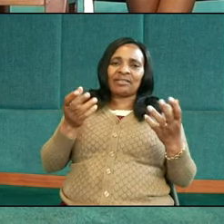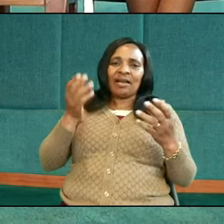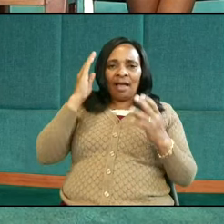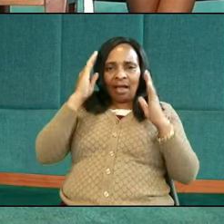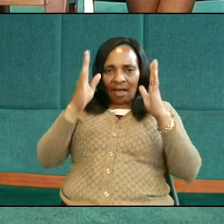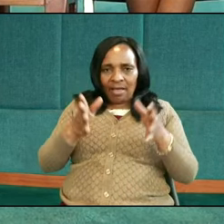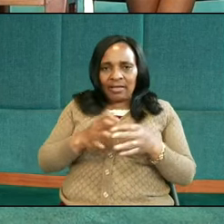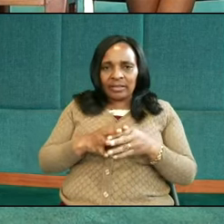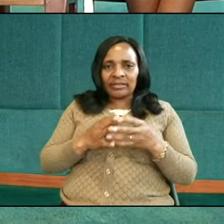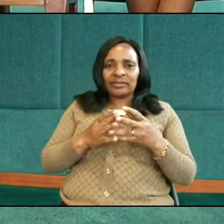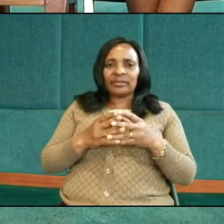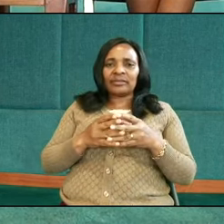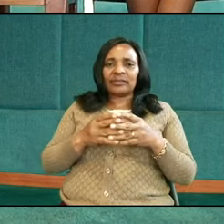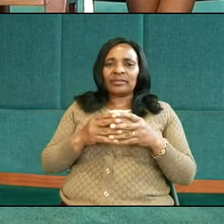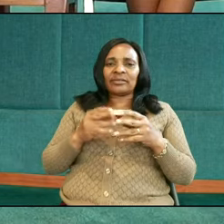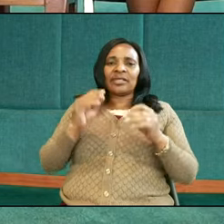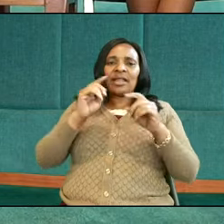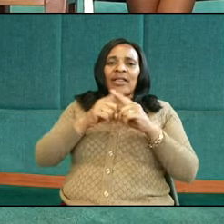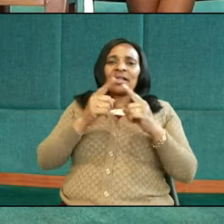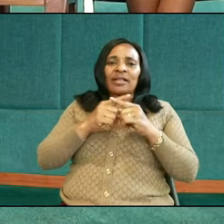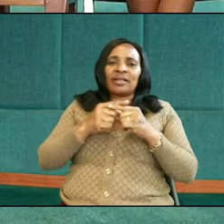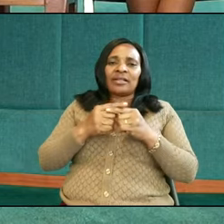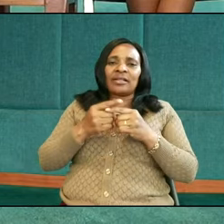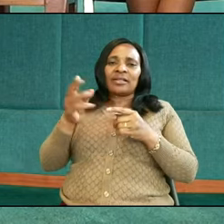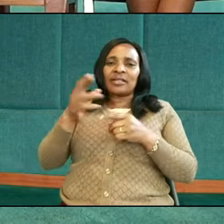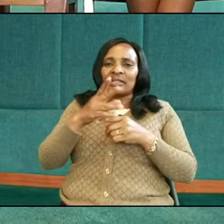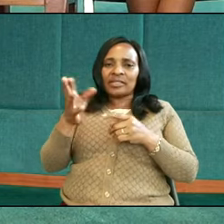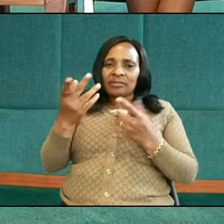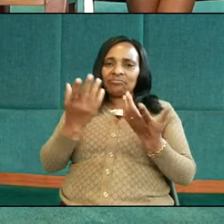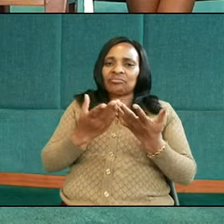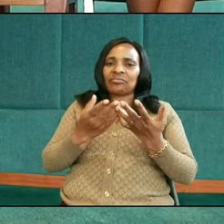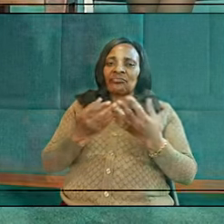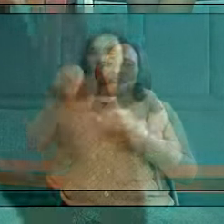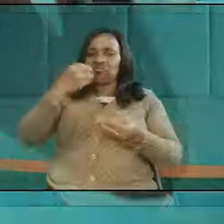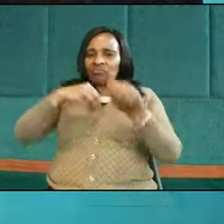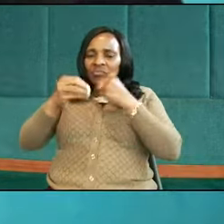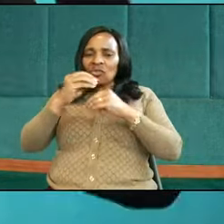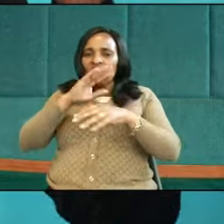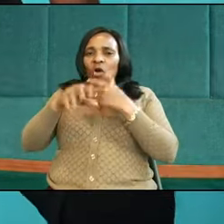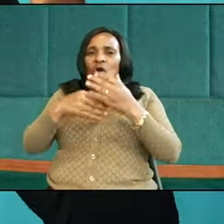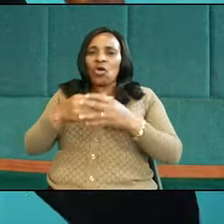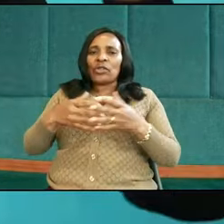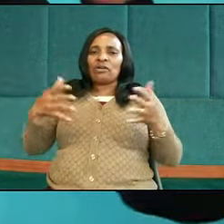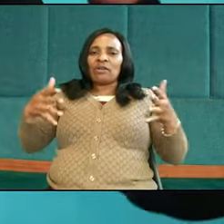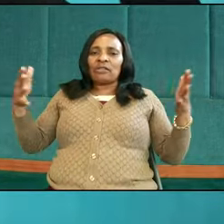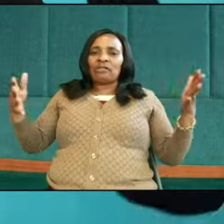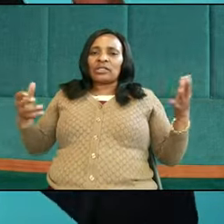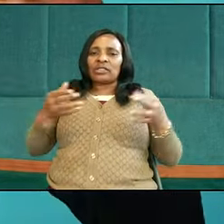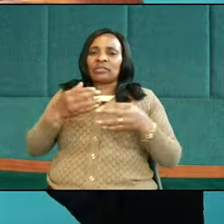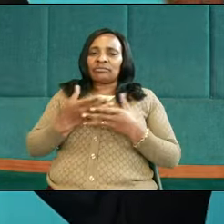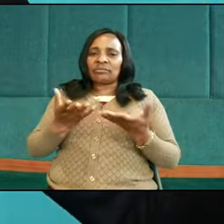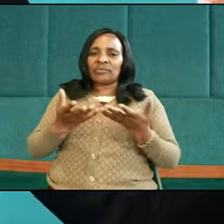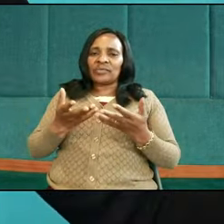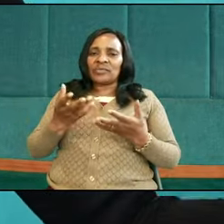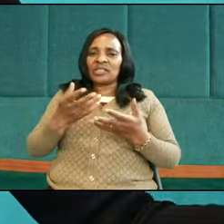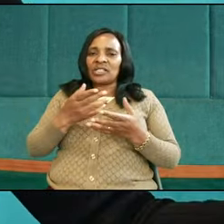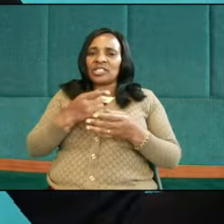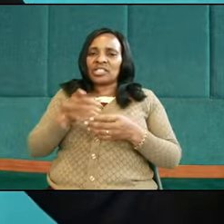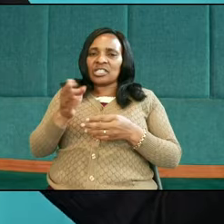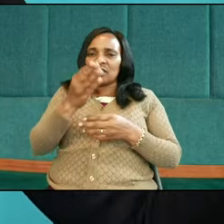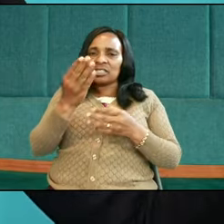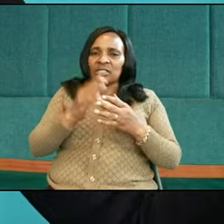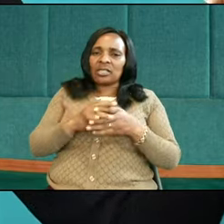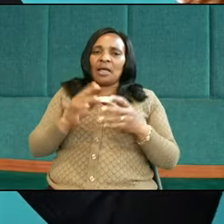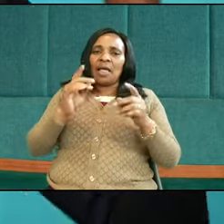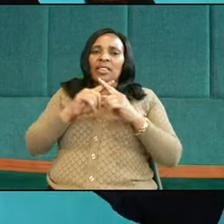guys. And the snake just swallows, like really humble. The guy just splits the sea. Just, as in for him, he won the